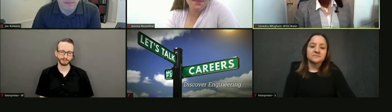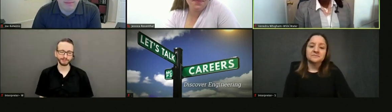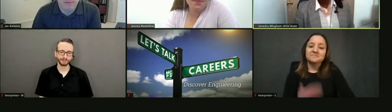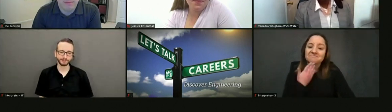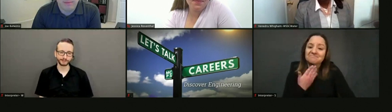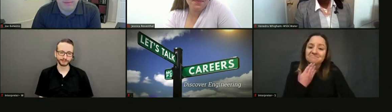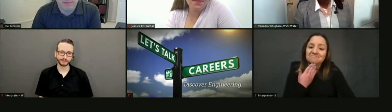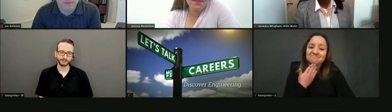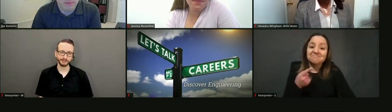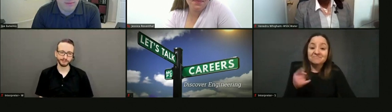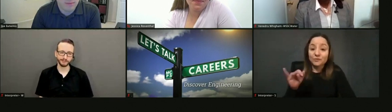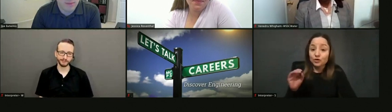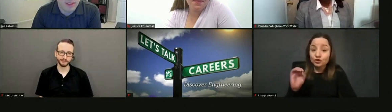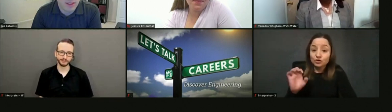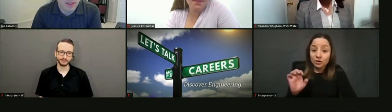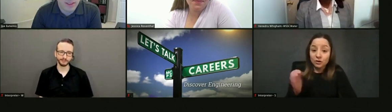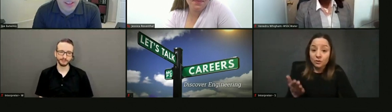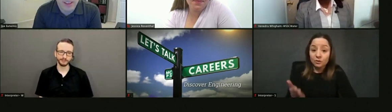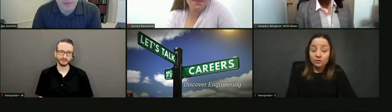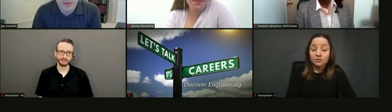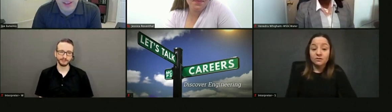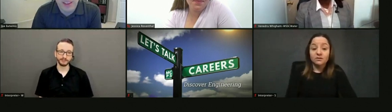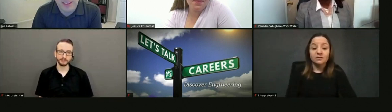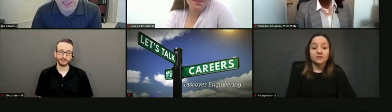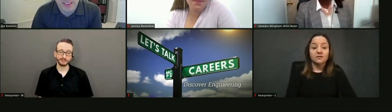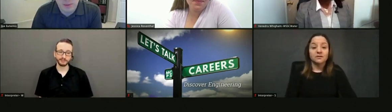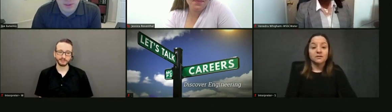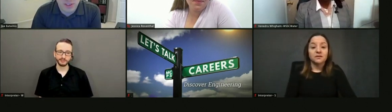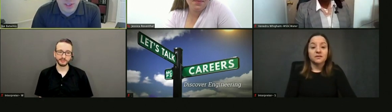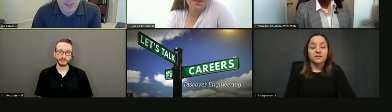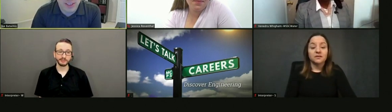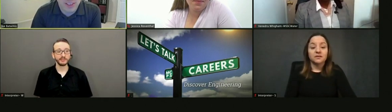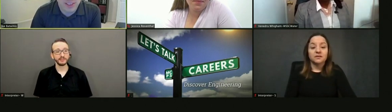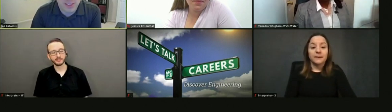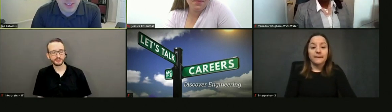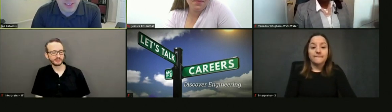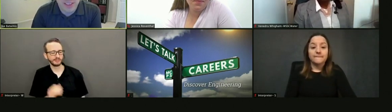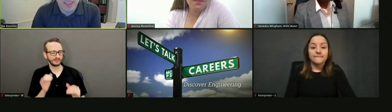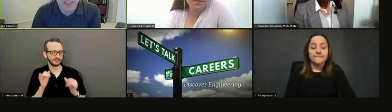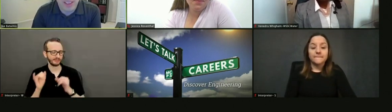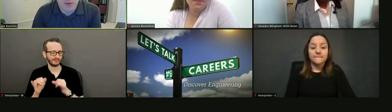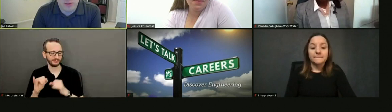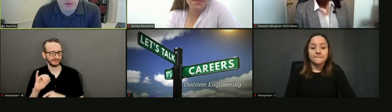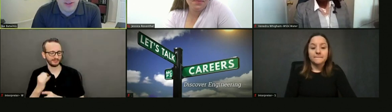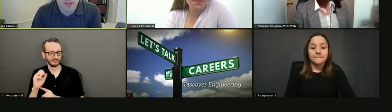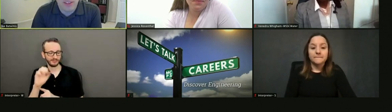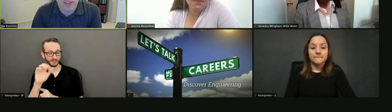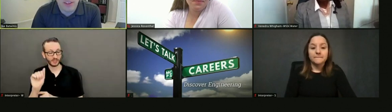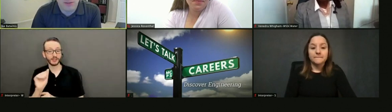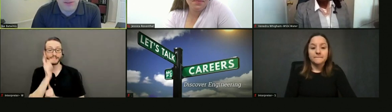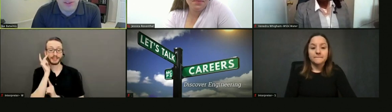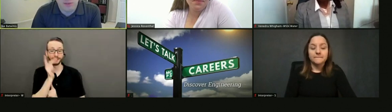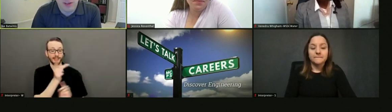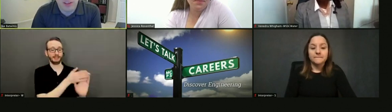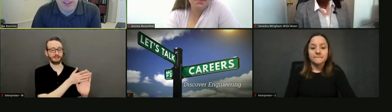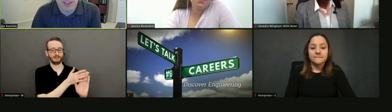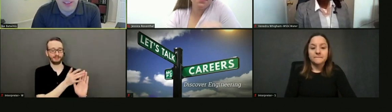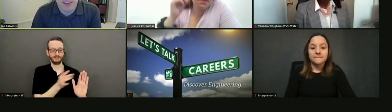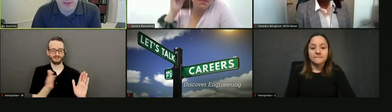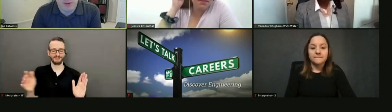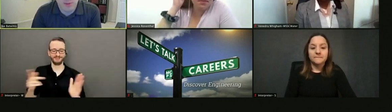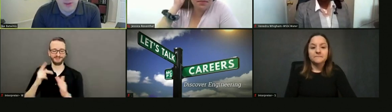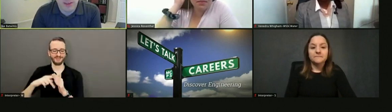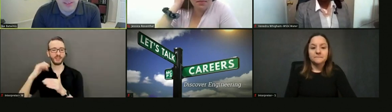Thank you. And Joe? Yeah, for me, similar to Jessica, is seeing the whole progression of a